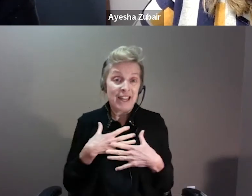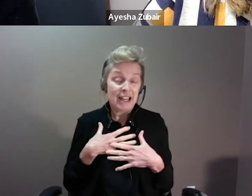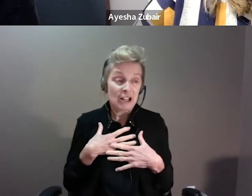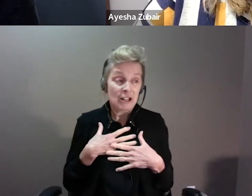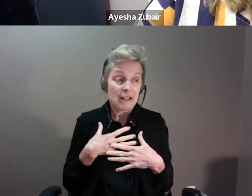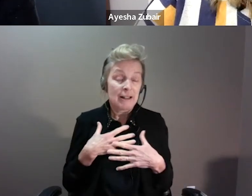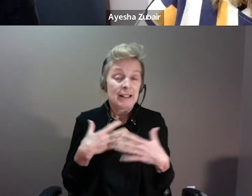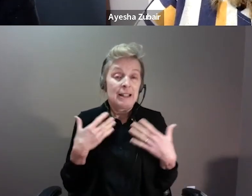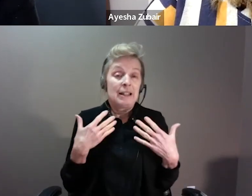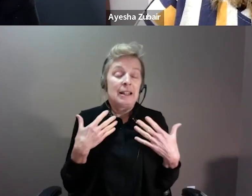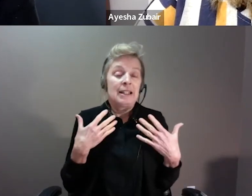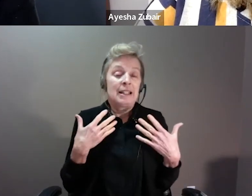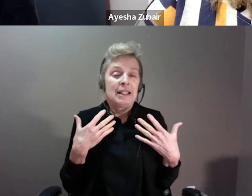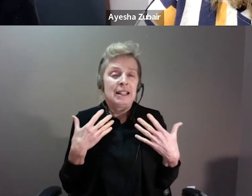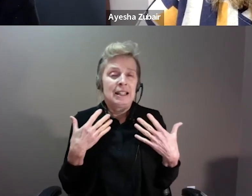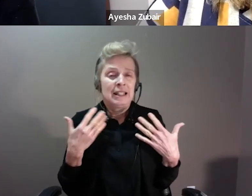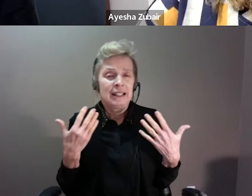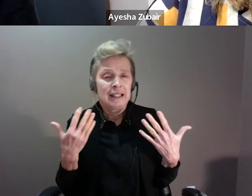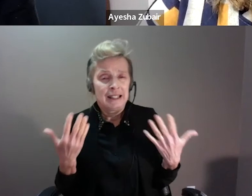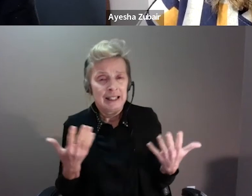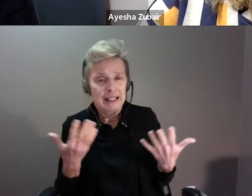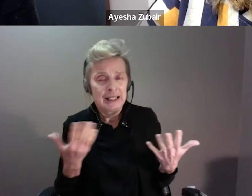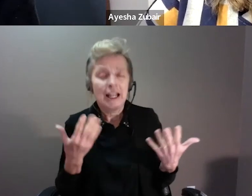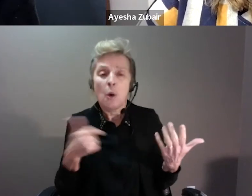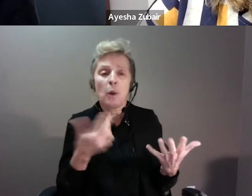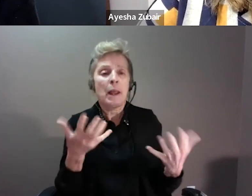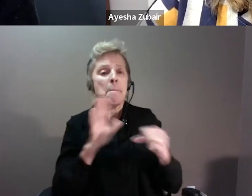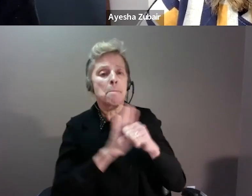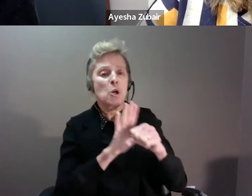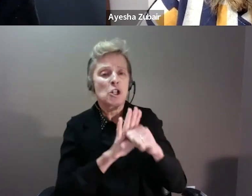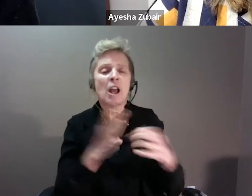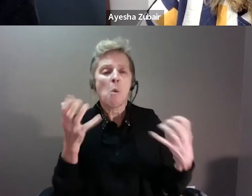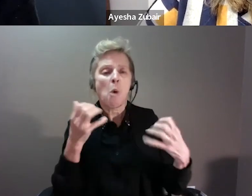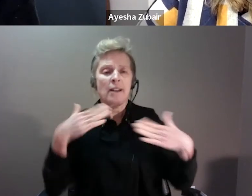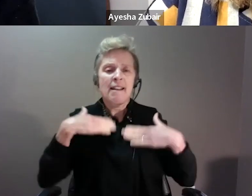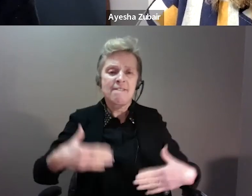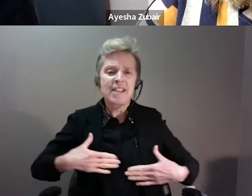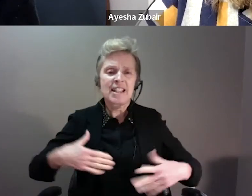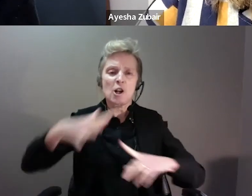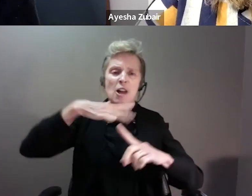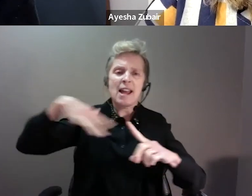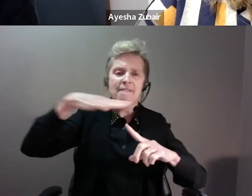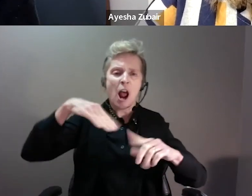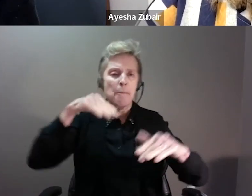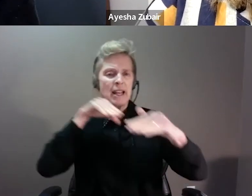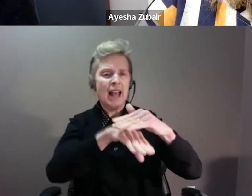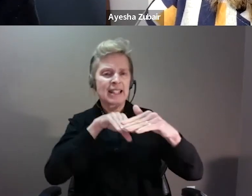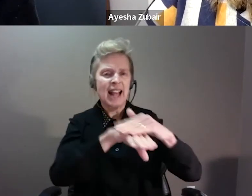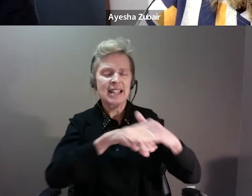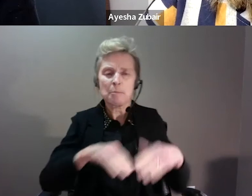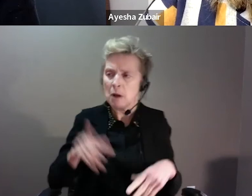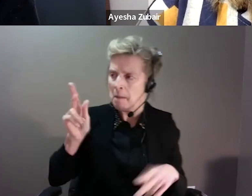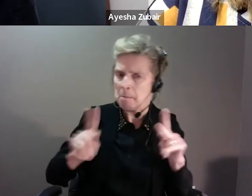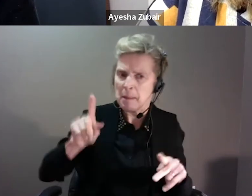feel like, is there any reason for people, like we were pushing towards like physical accessibility of environments for a long time because we're like, no, people have